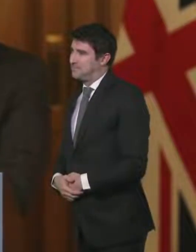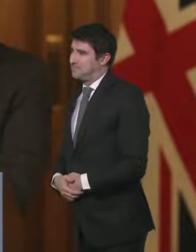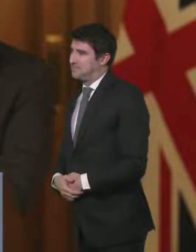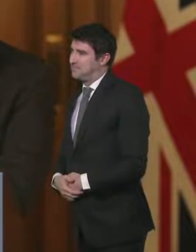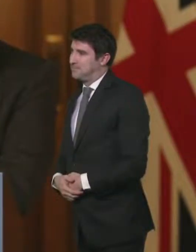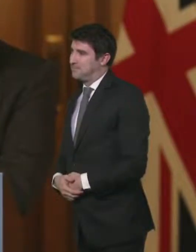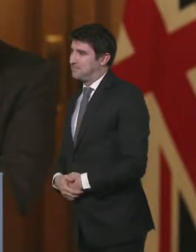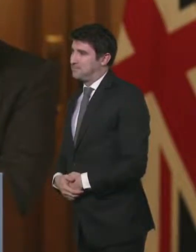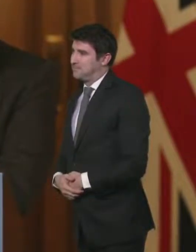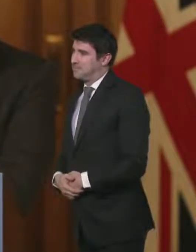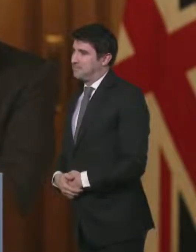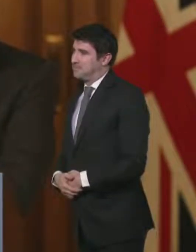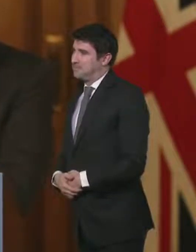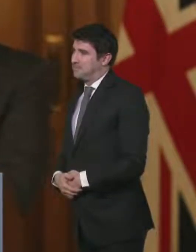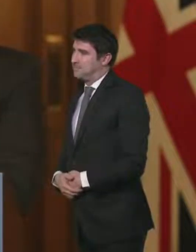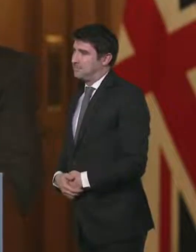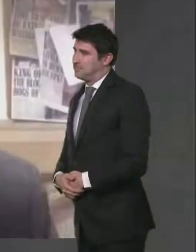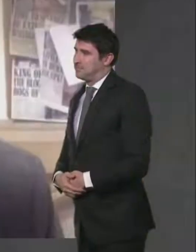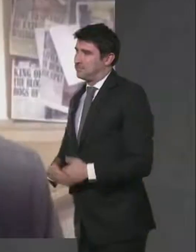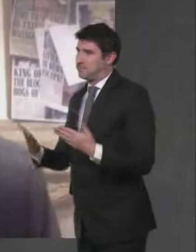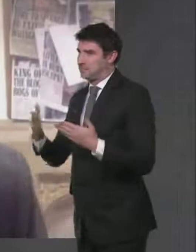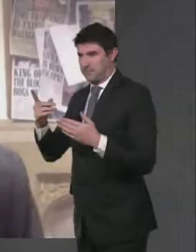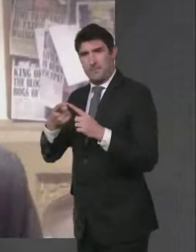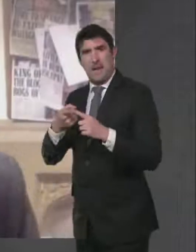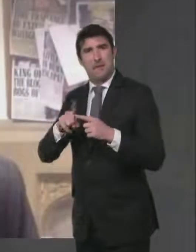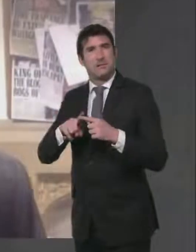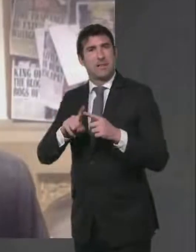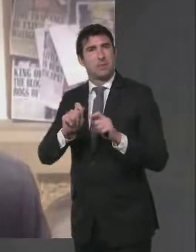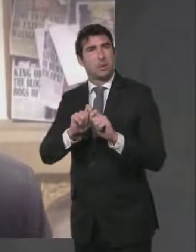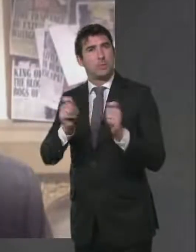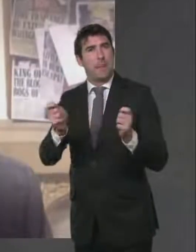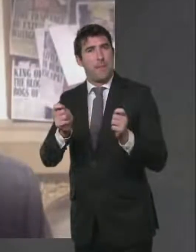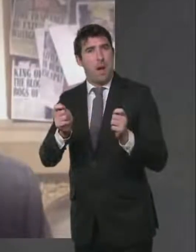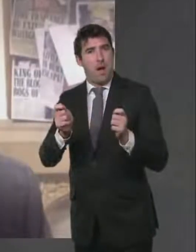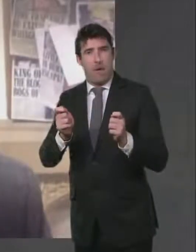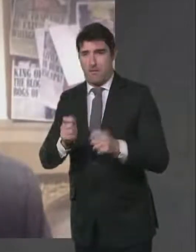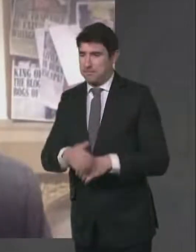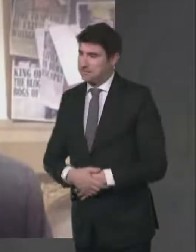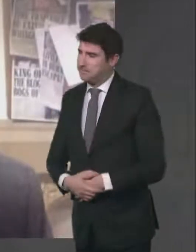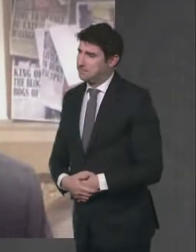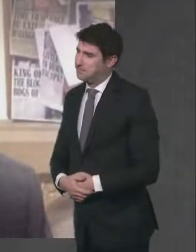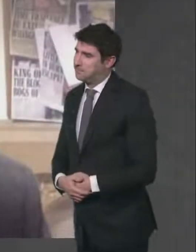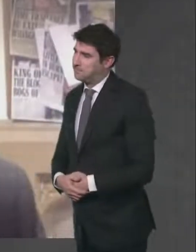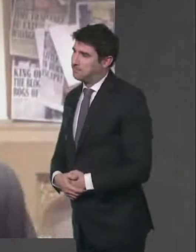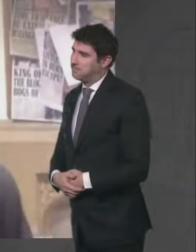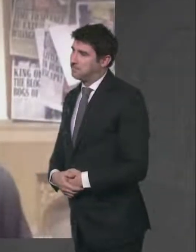Express. No. Thank you very much, Prime Minister. The